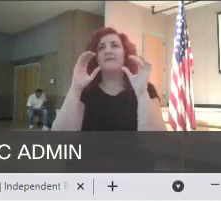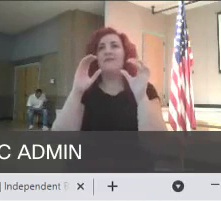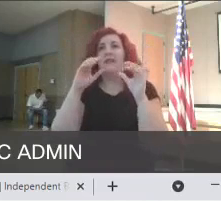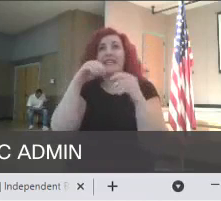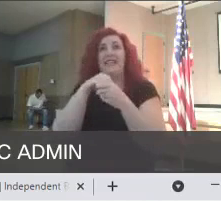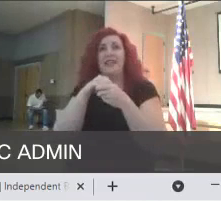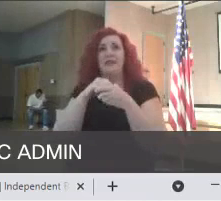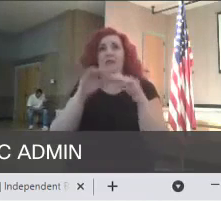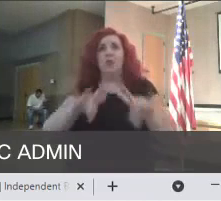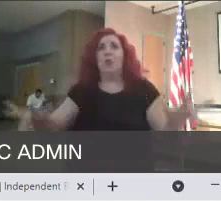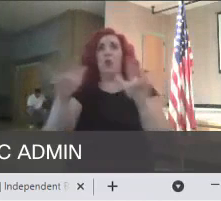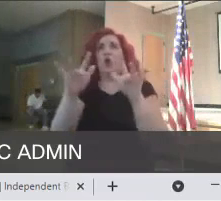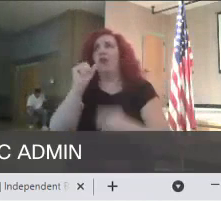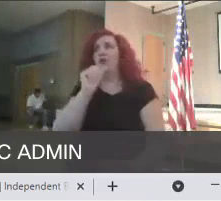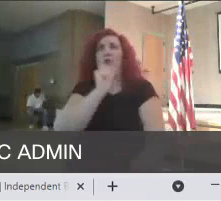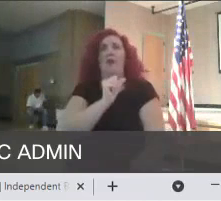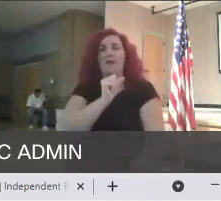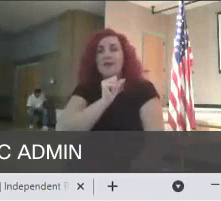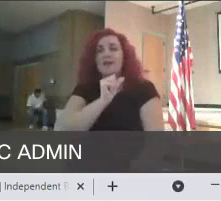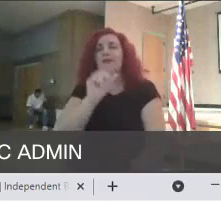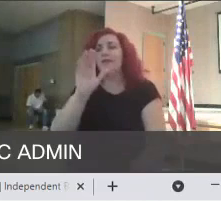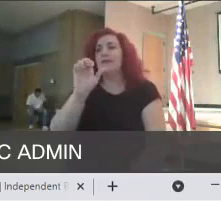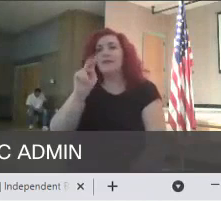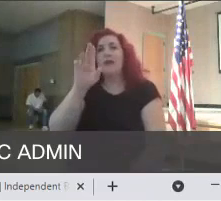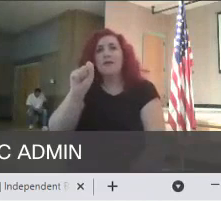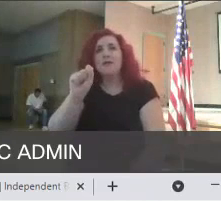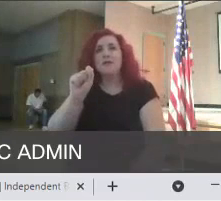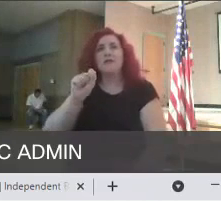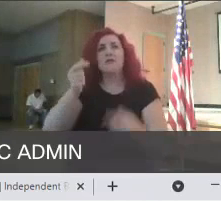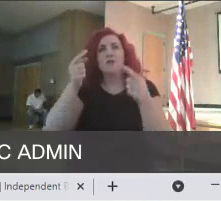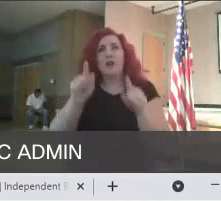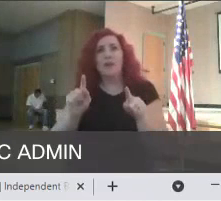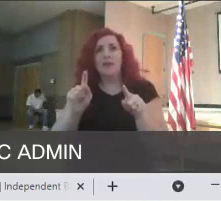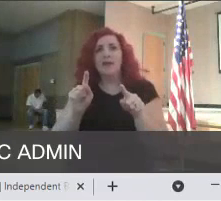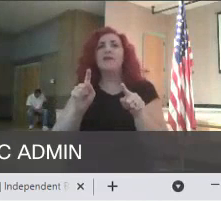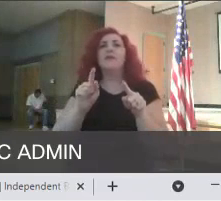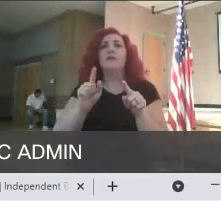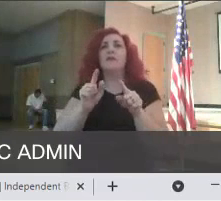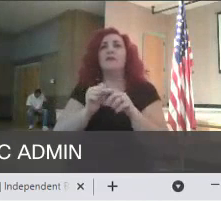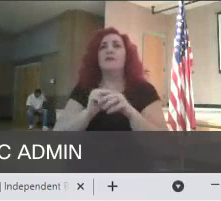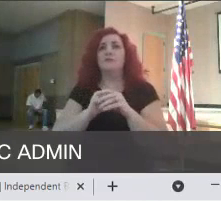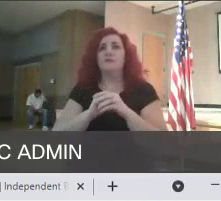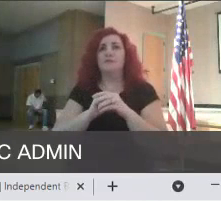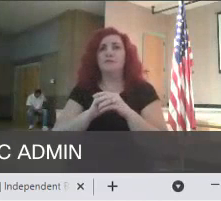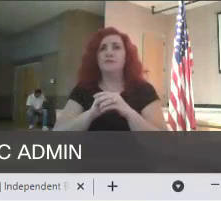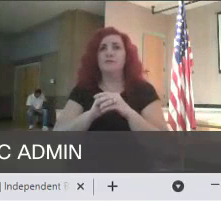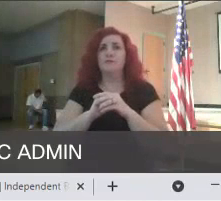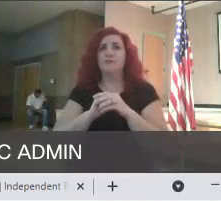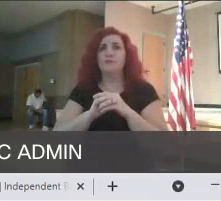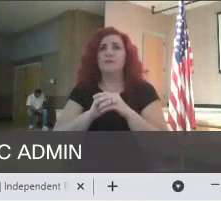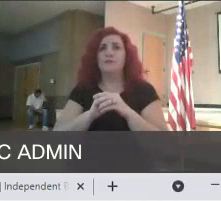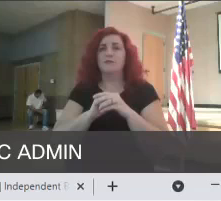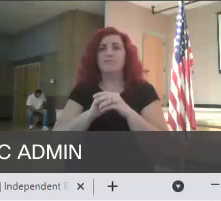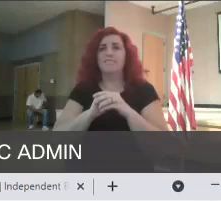Arizona. You know, when the census was taking place, there was not